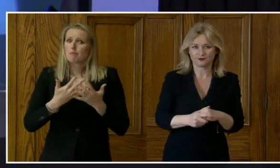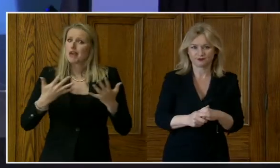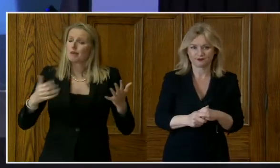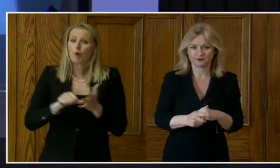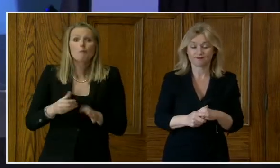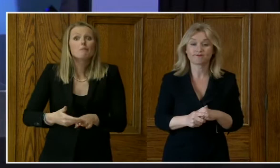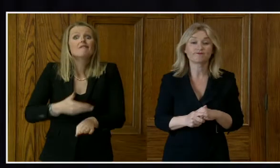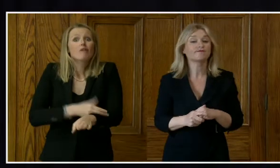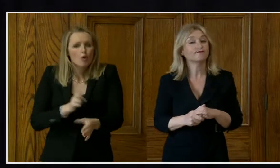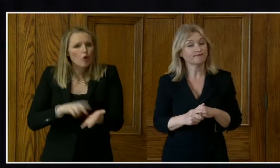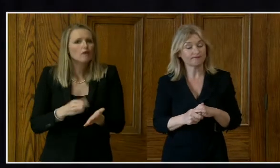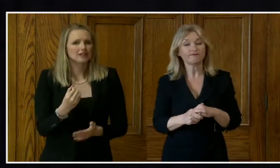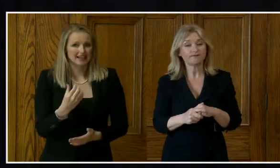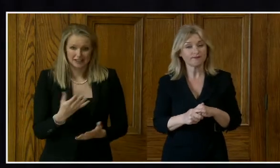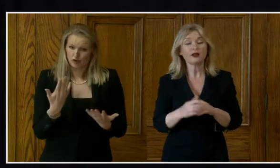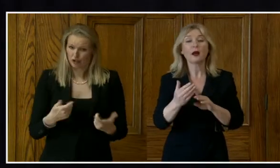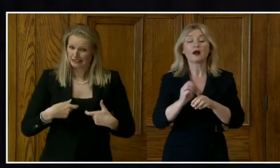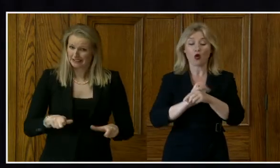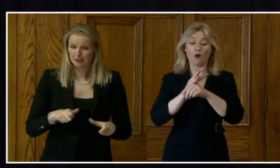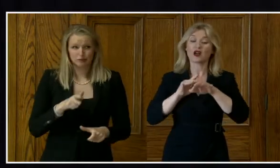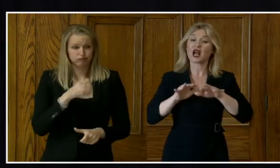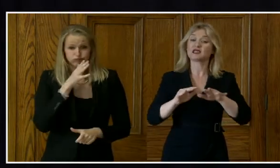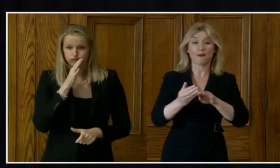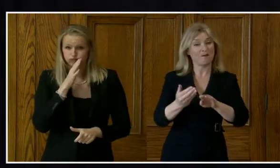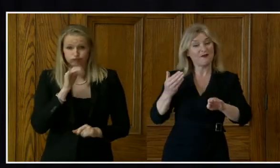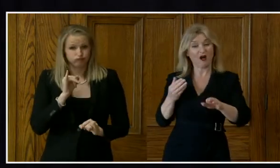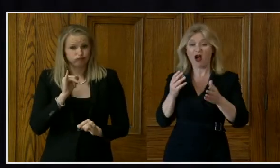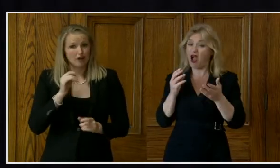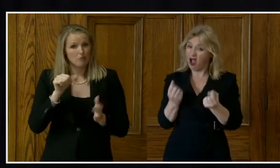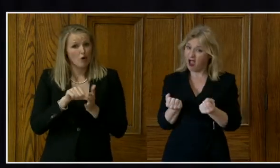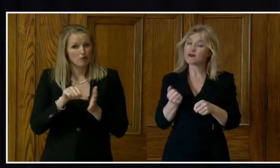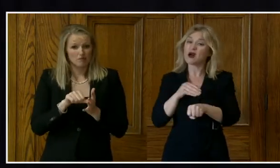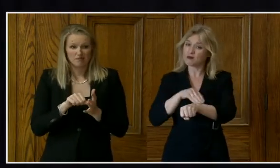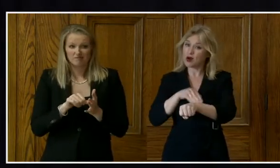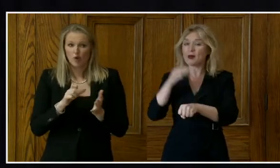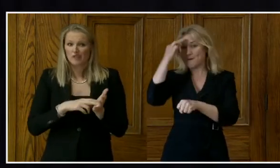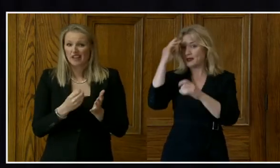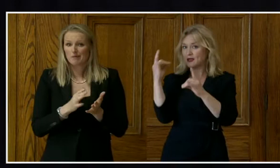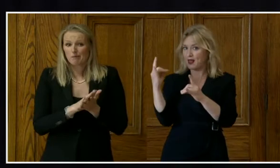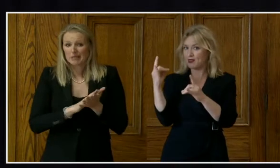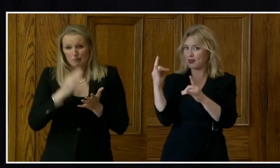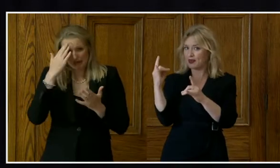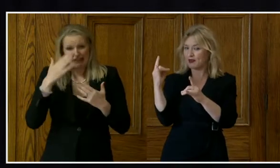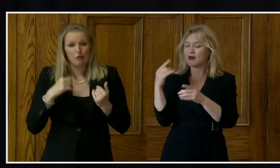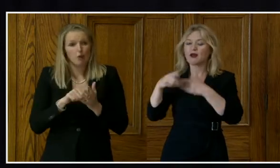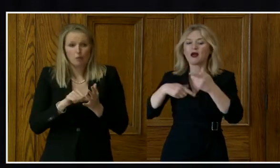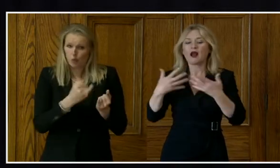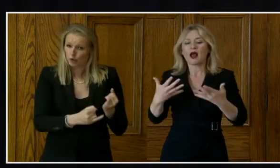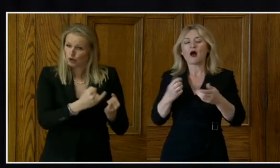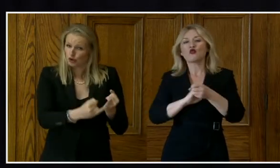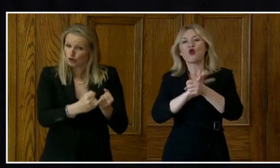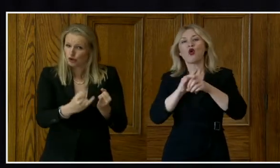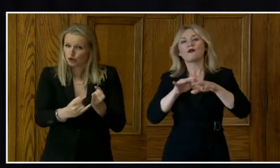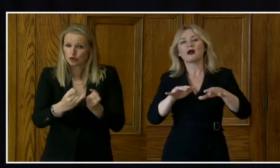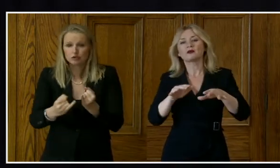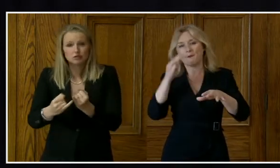and that remains to be a significant problem, and it's one that I believe is growing as a consequence of COVID-19, with many people not